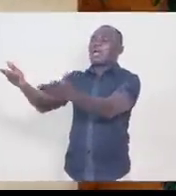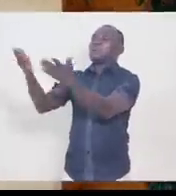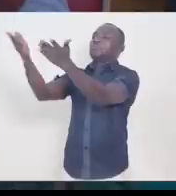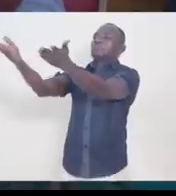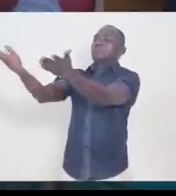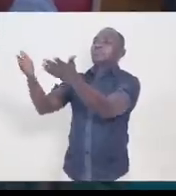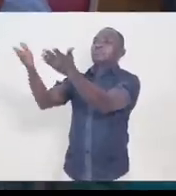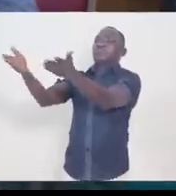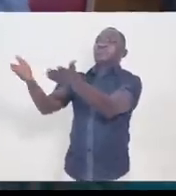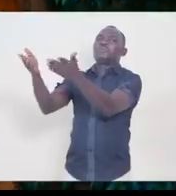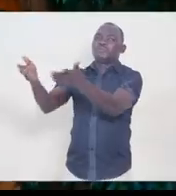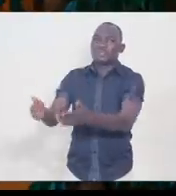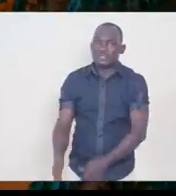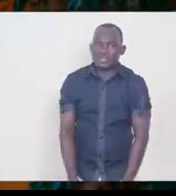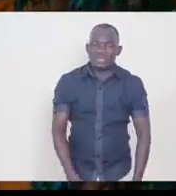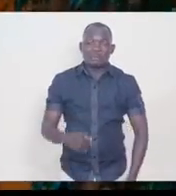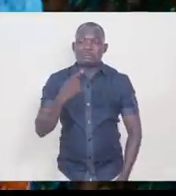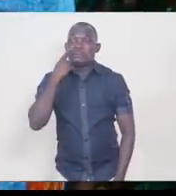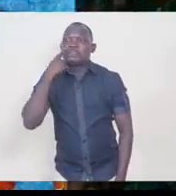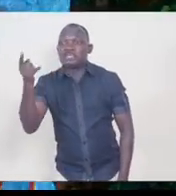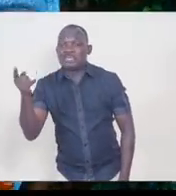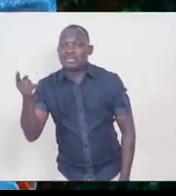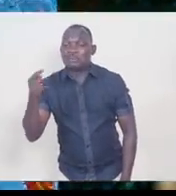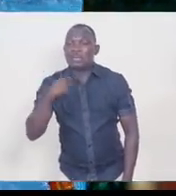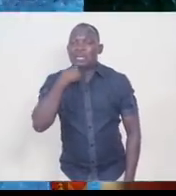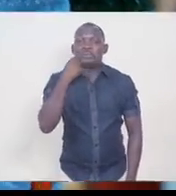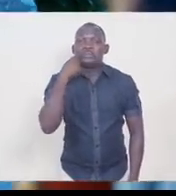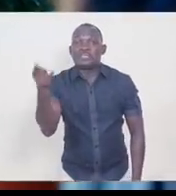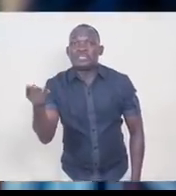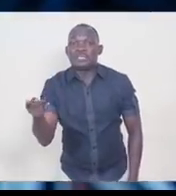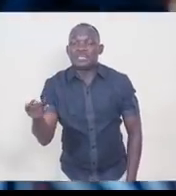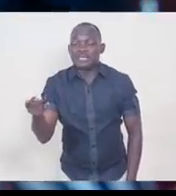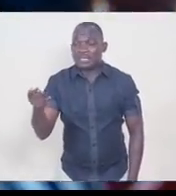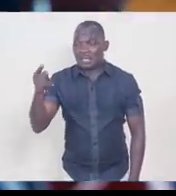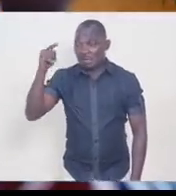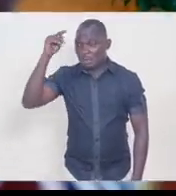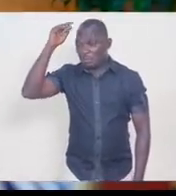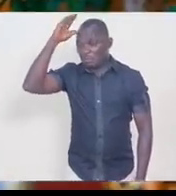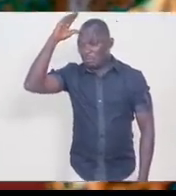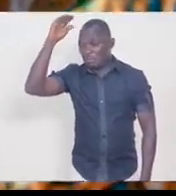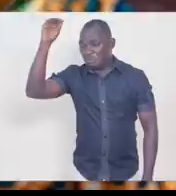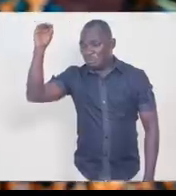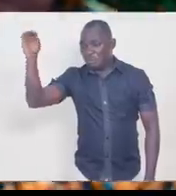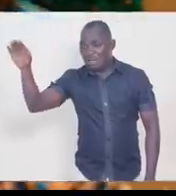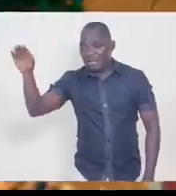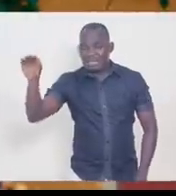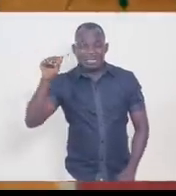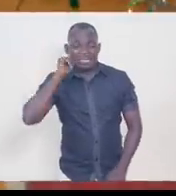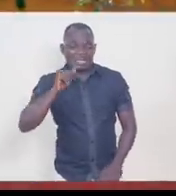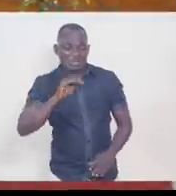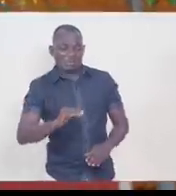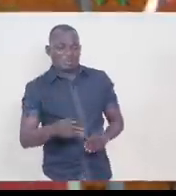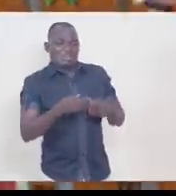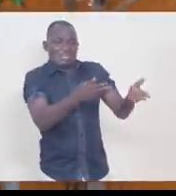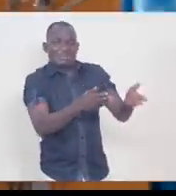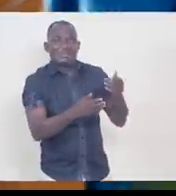Mr. Osamayiko, look at what you are doing. Papa, did you have you see what I was saying? Look at what he's doing. You, what's going on here? What he's doing. Look at this small girl. Wait, is this what